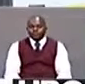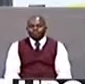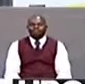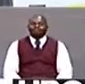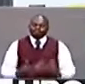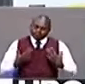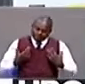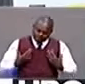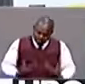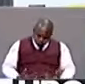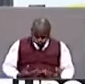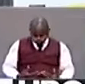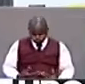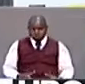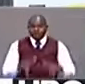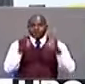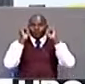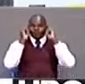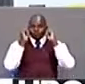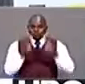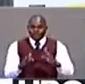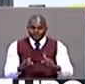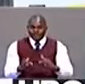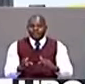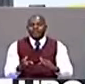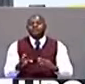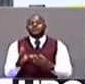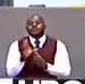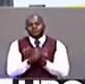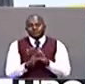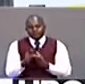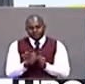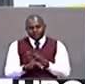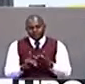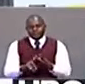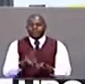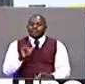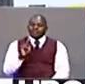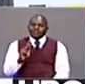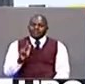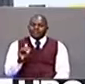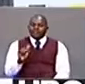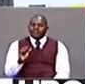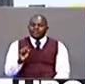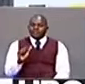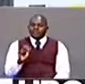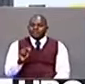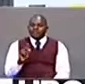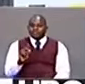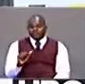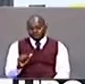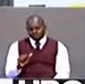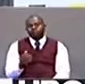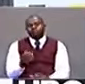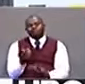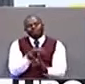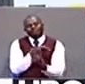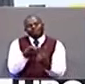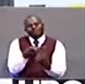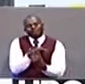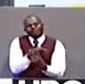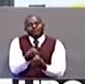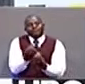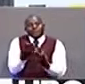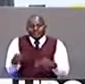Now, other members, you know, the Mubende area, Kasanda, all these are mining areas, so maybe there are several